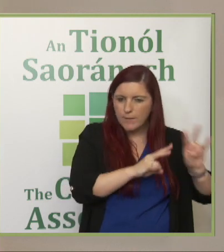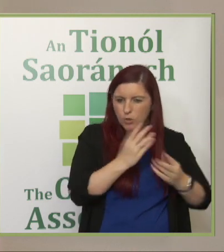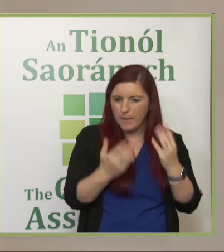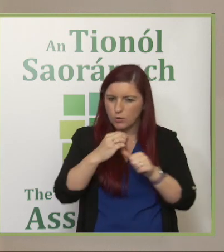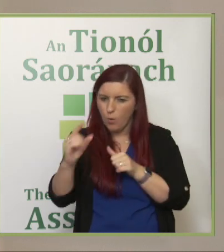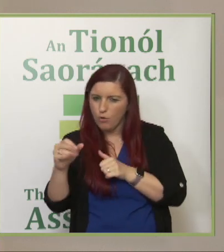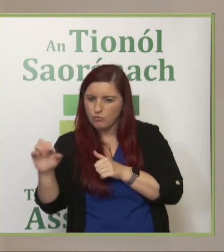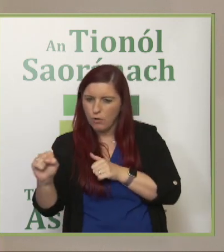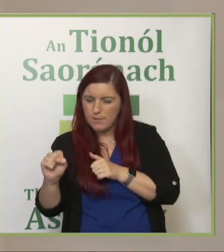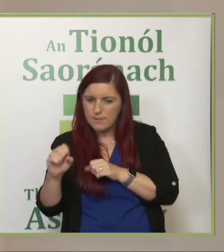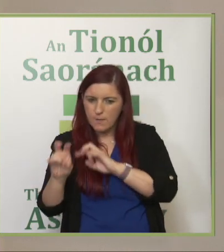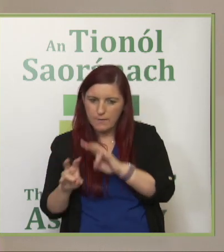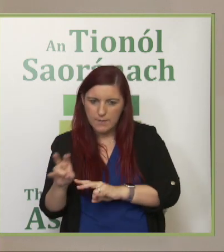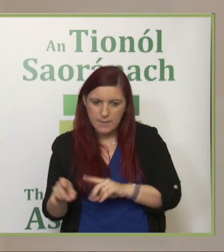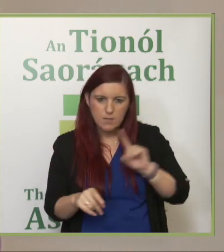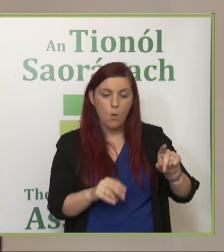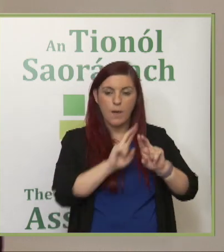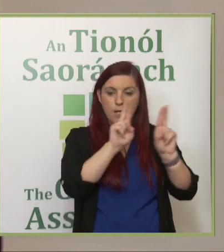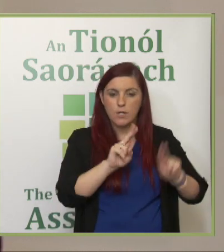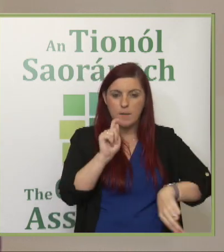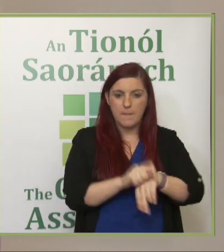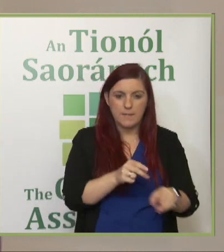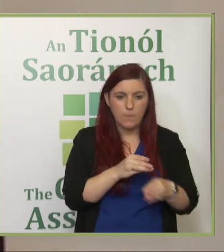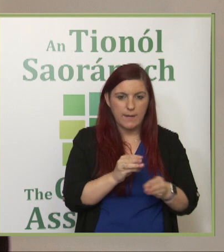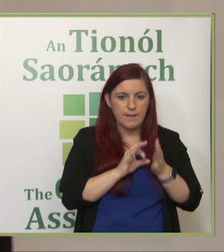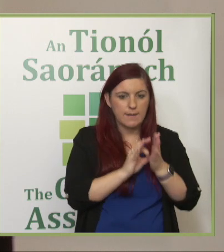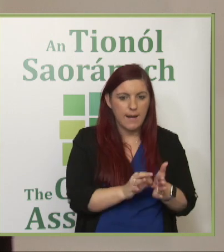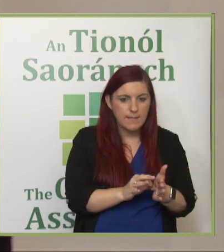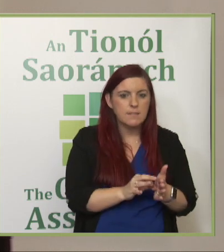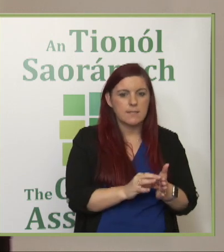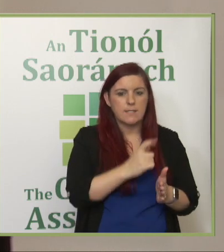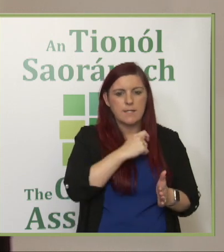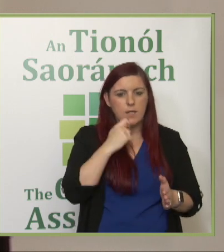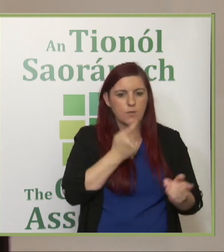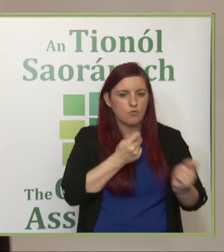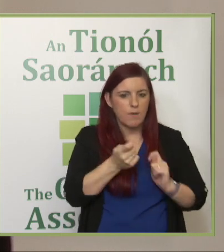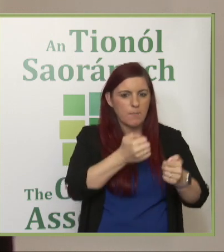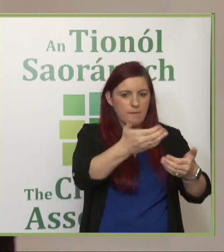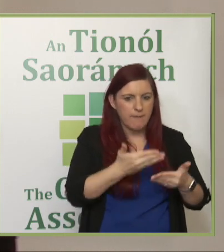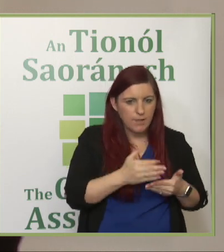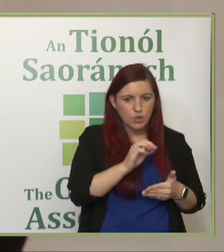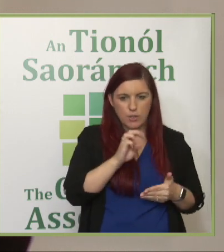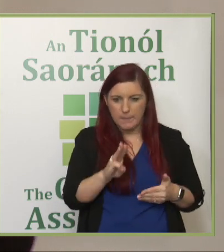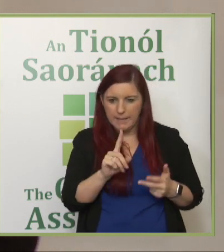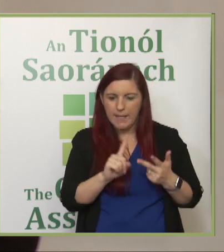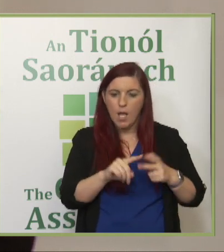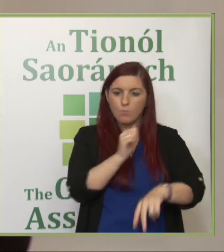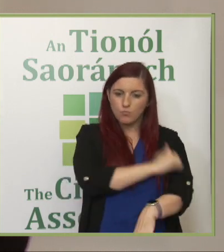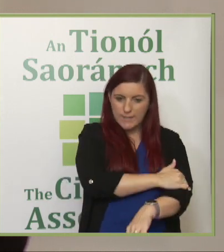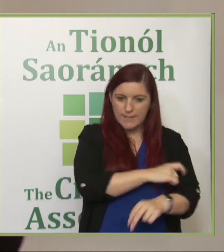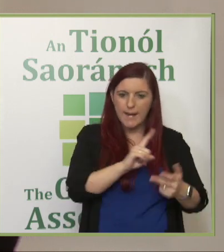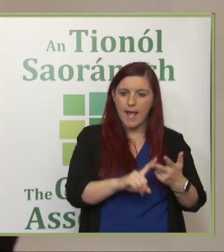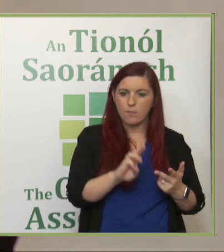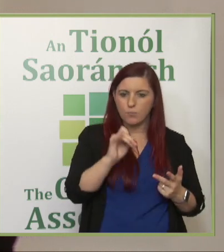So using international best practice guidelines, we use data from treatment providers, GPs, prison and probation services to come up with